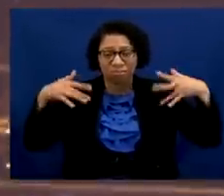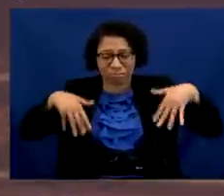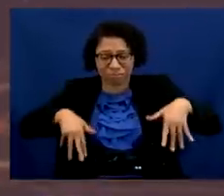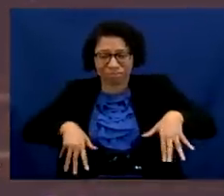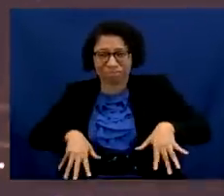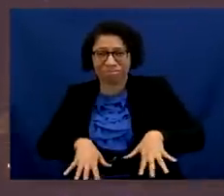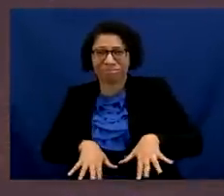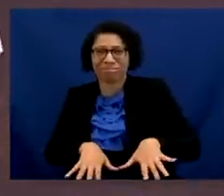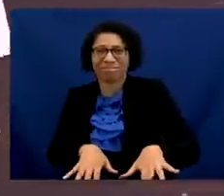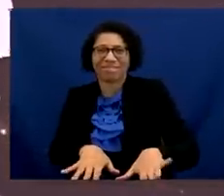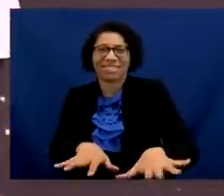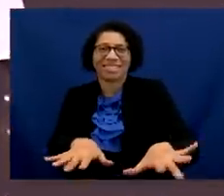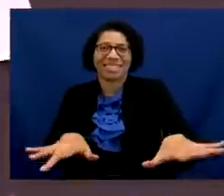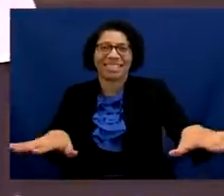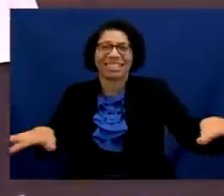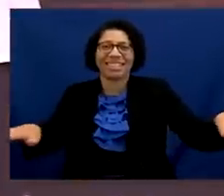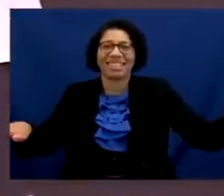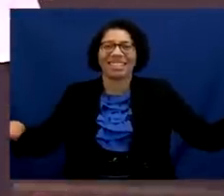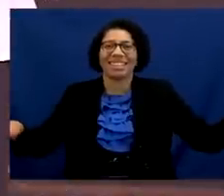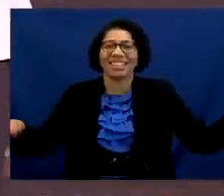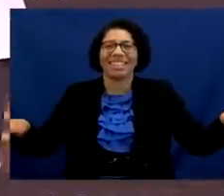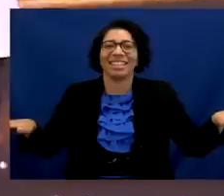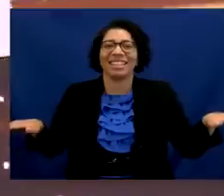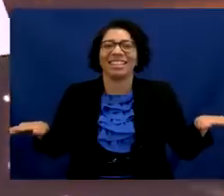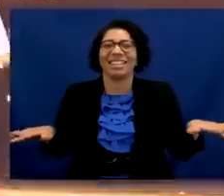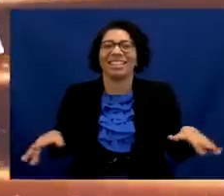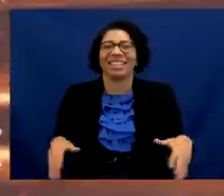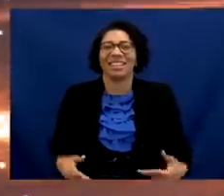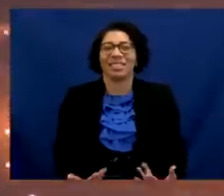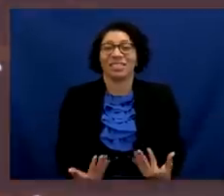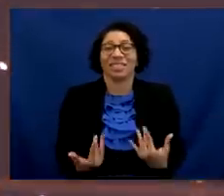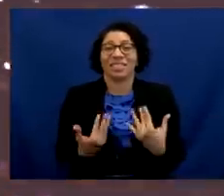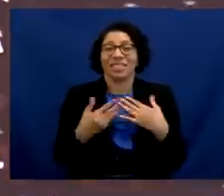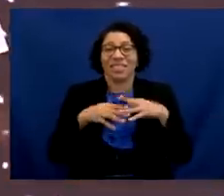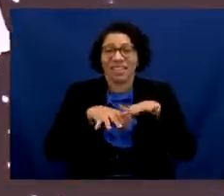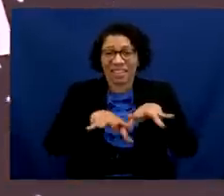robe fills this temple.